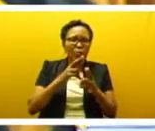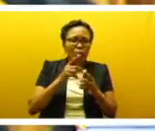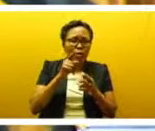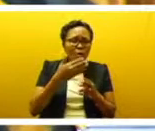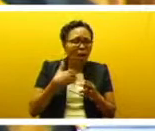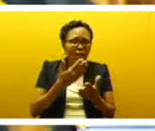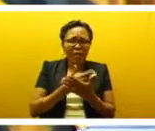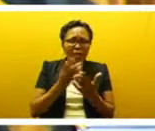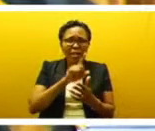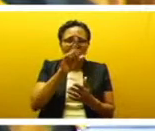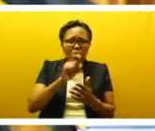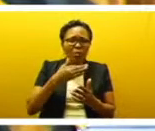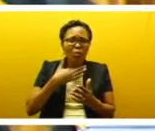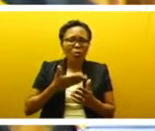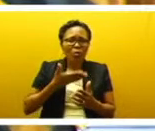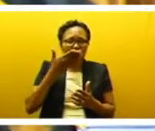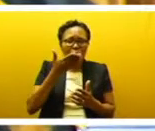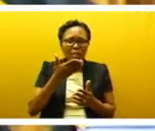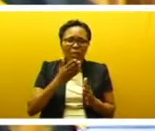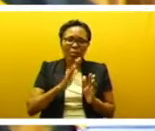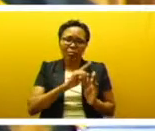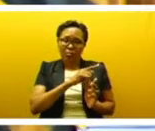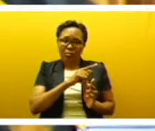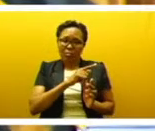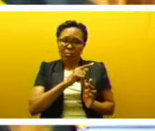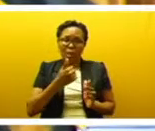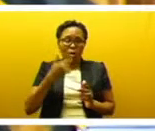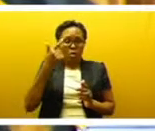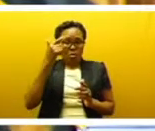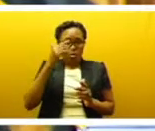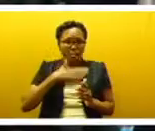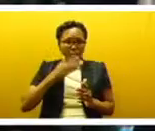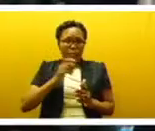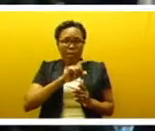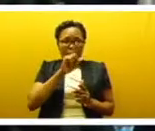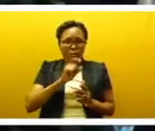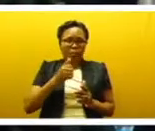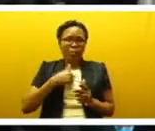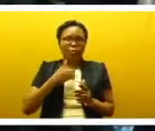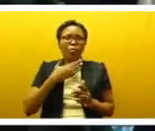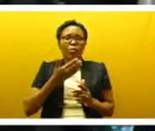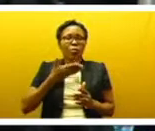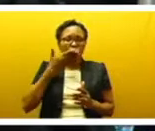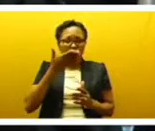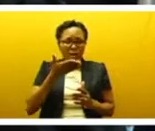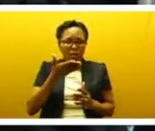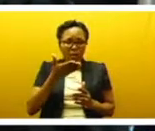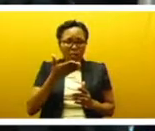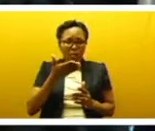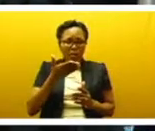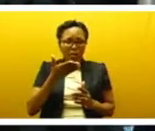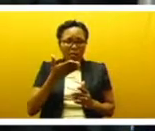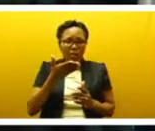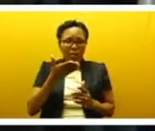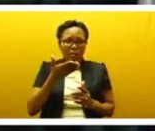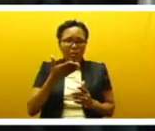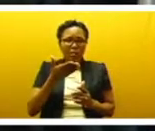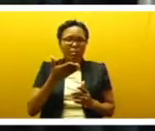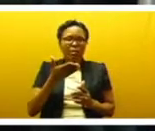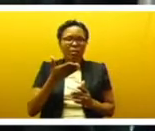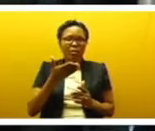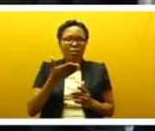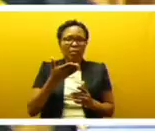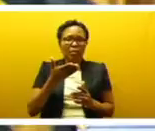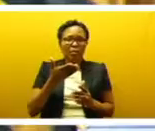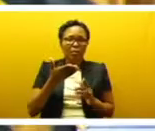answer? In fact, my lady, the question I'm going to be answering is actually the rejoinder as to the role, as the answer